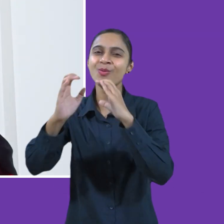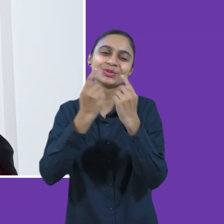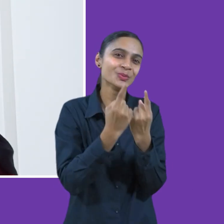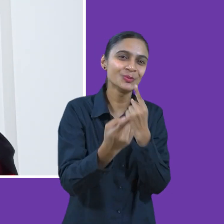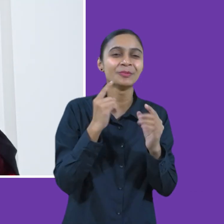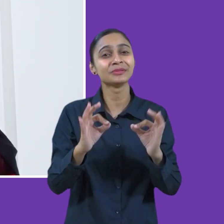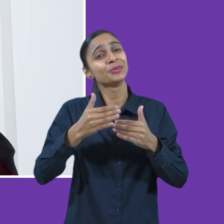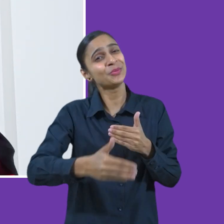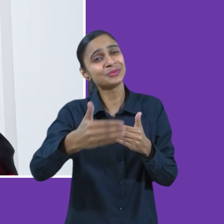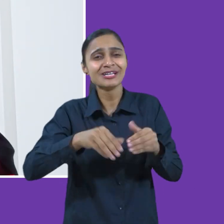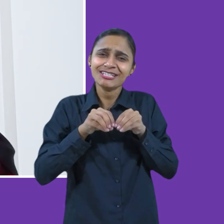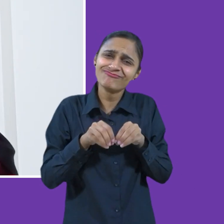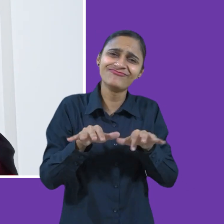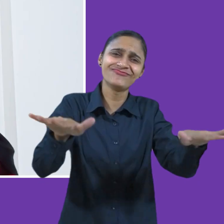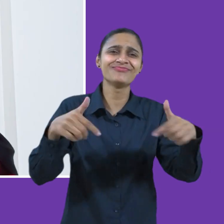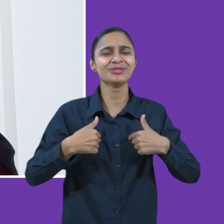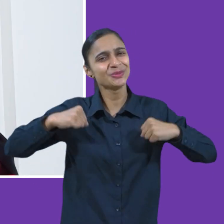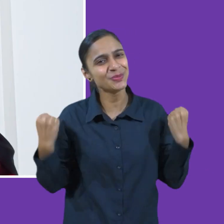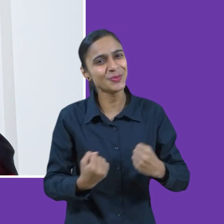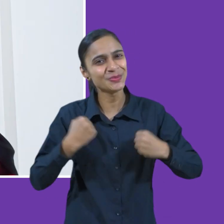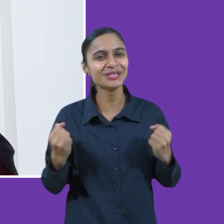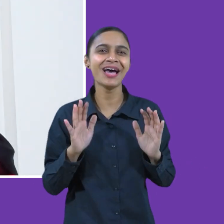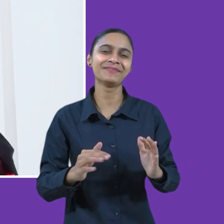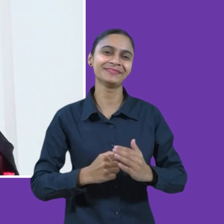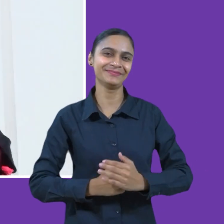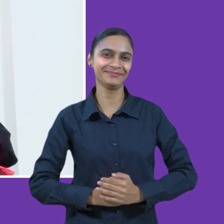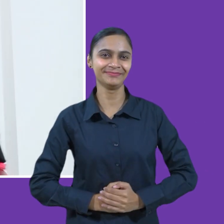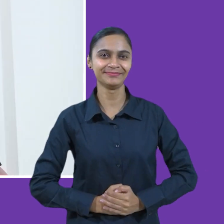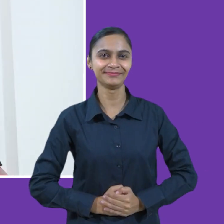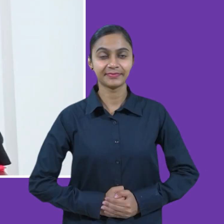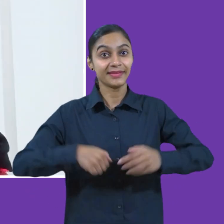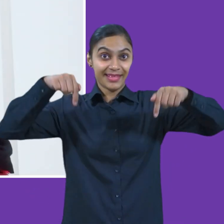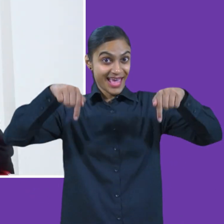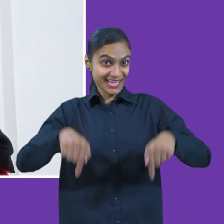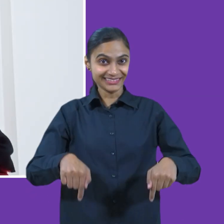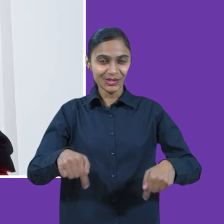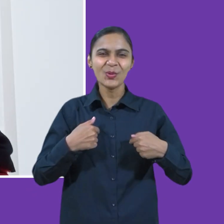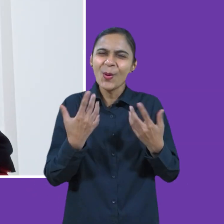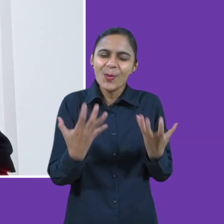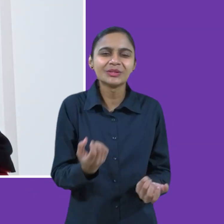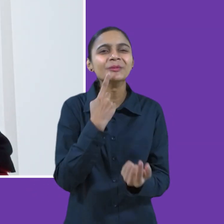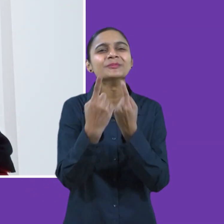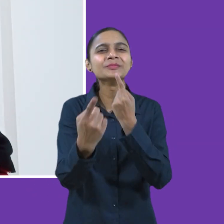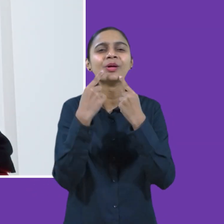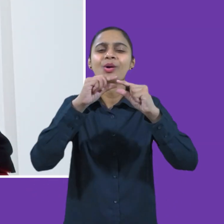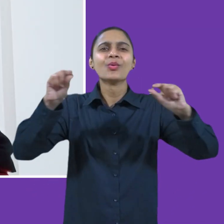continue reaching out to you as long as it's required. So